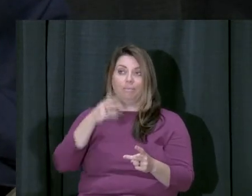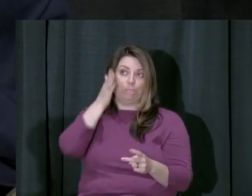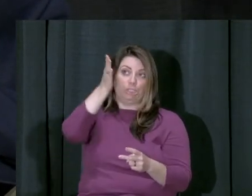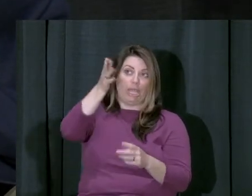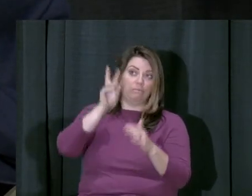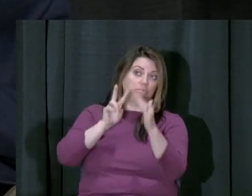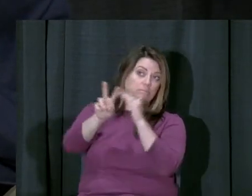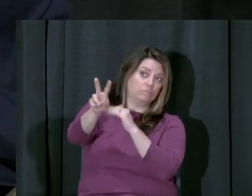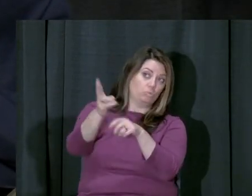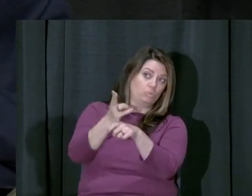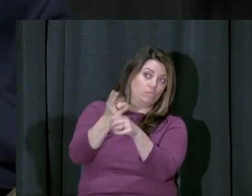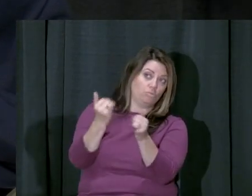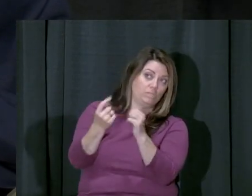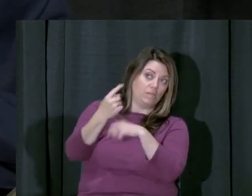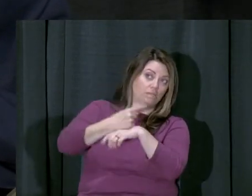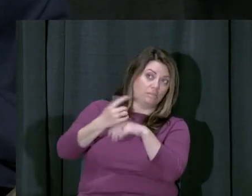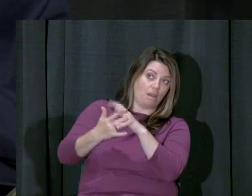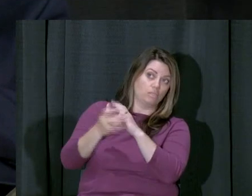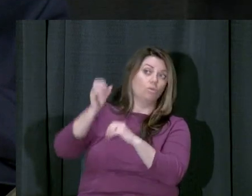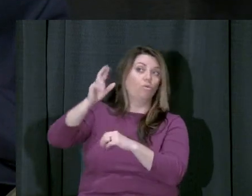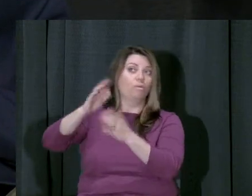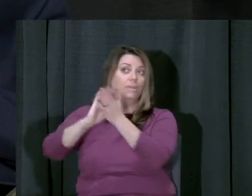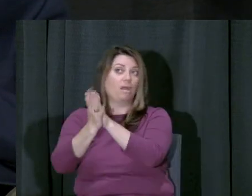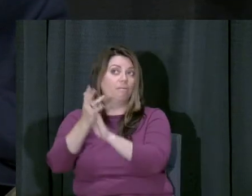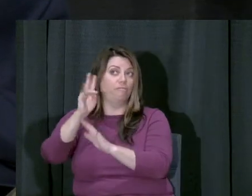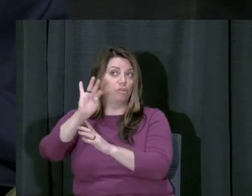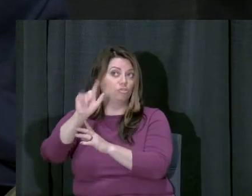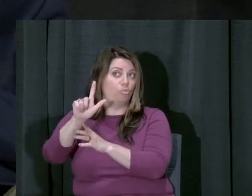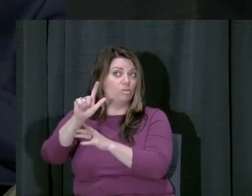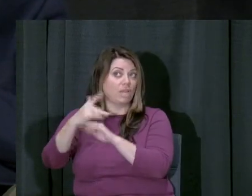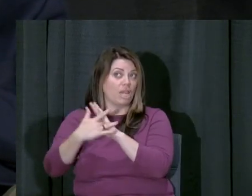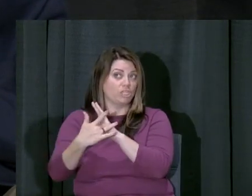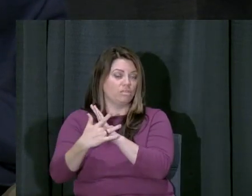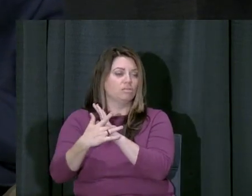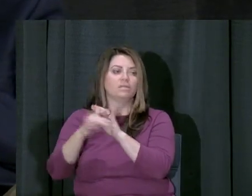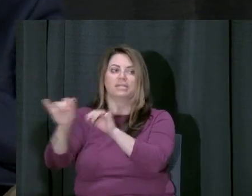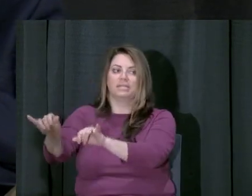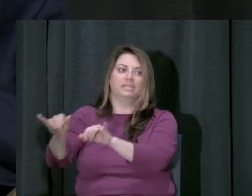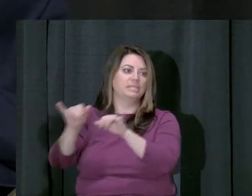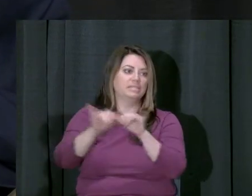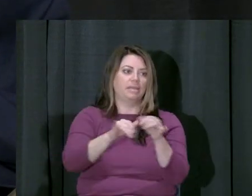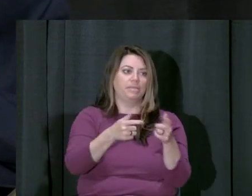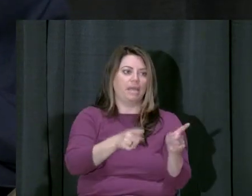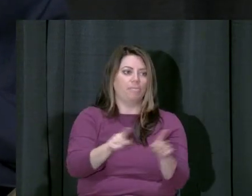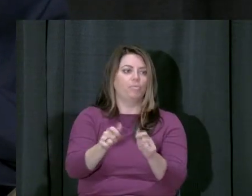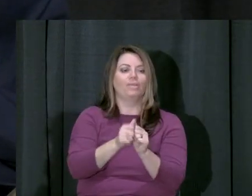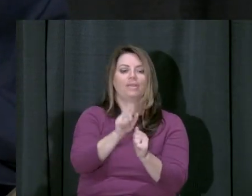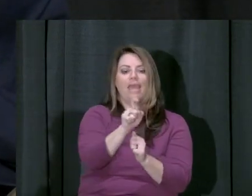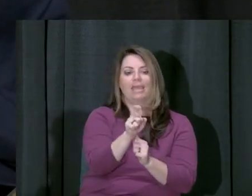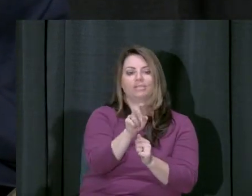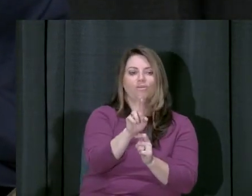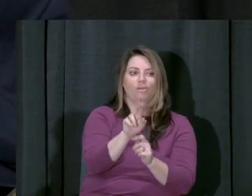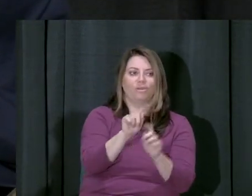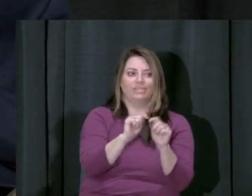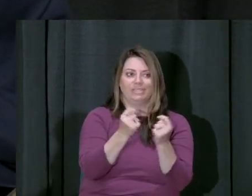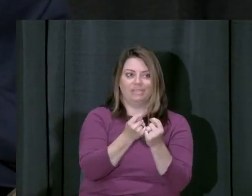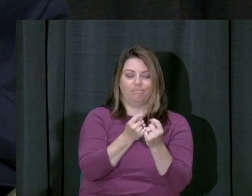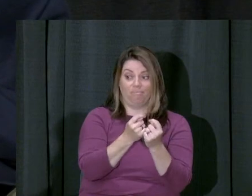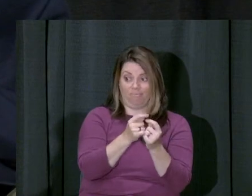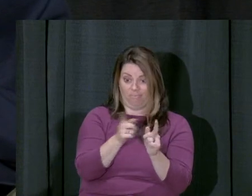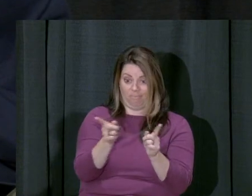technologies or they're virtual in the future, the same research that's being carried out by the XR team is going to be